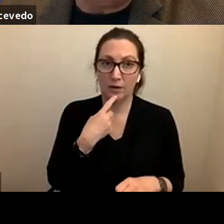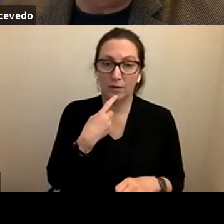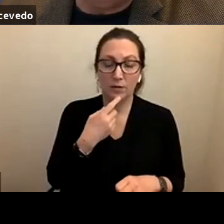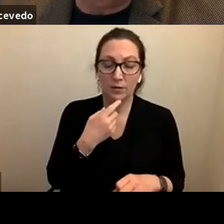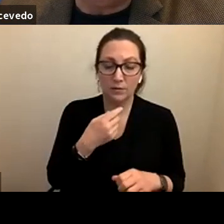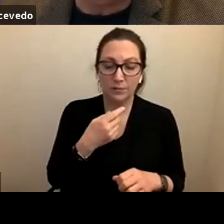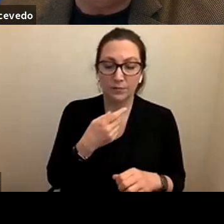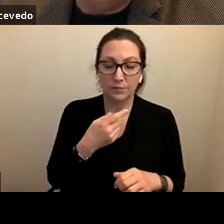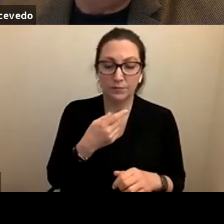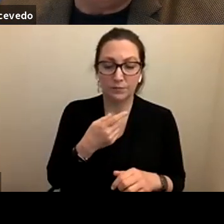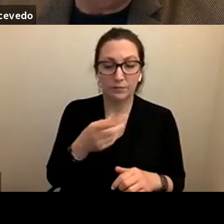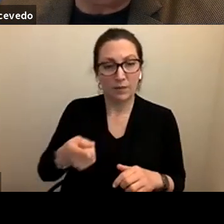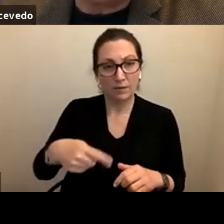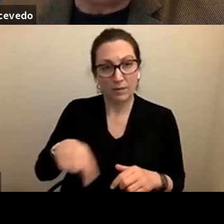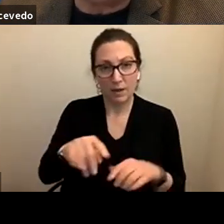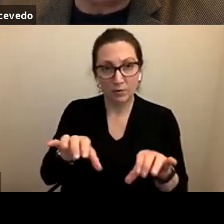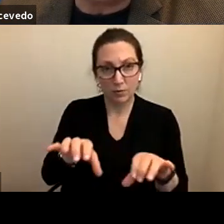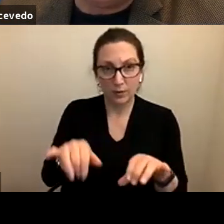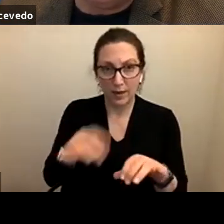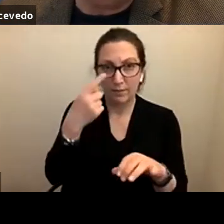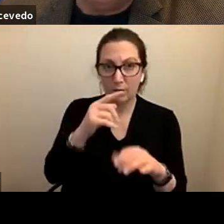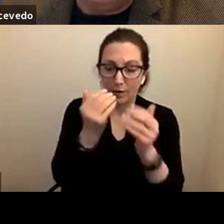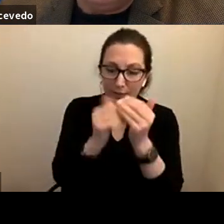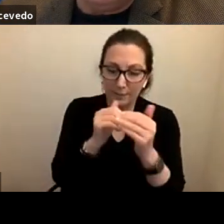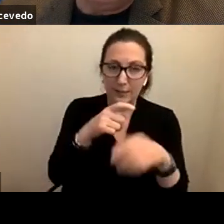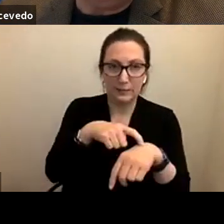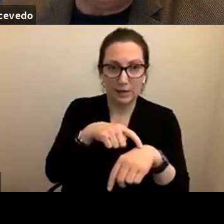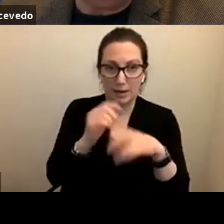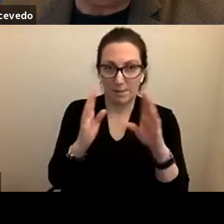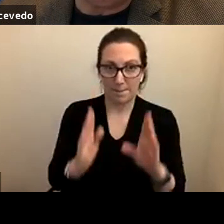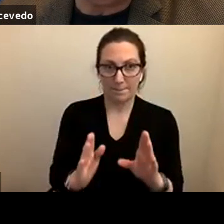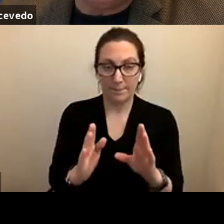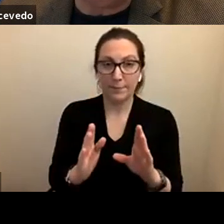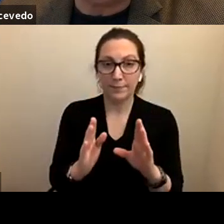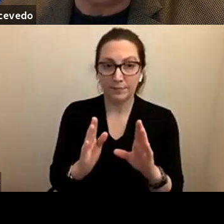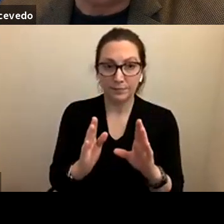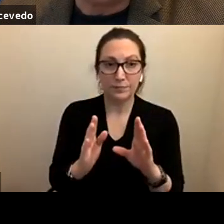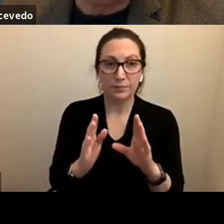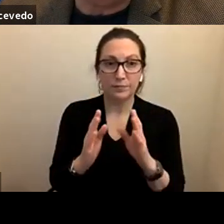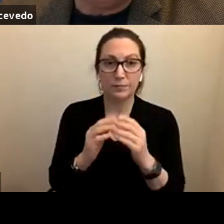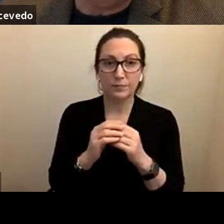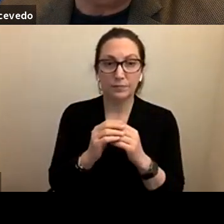they're just doing this for a limited period of time, and it's not